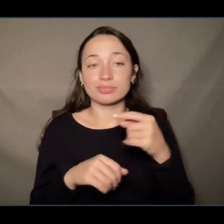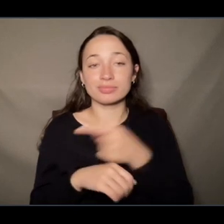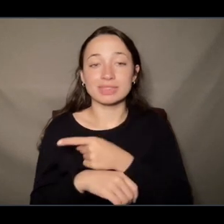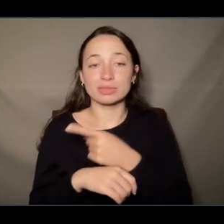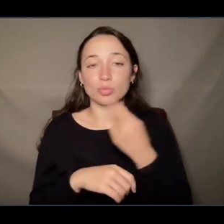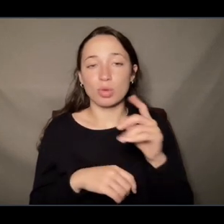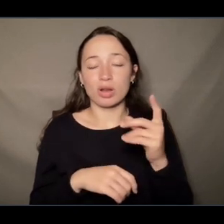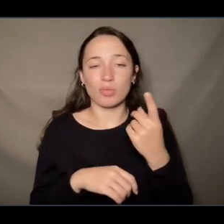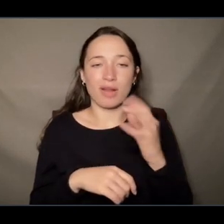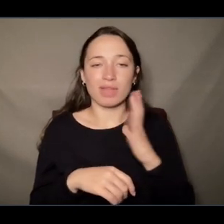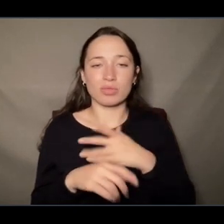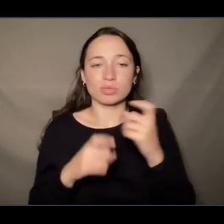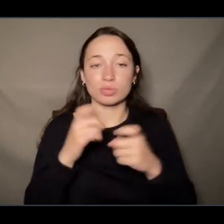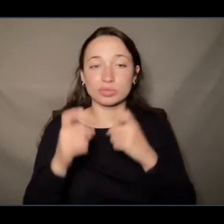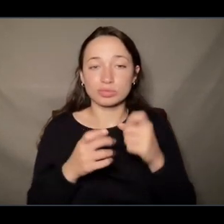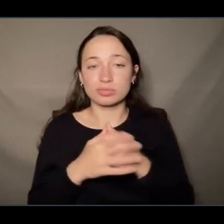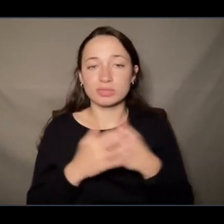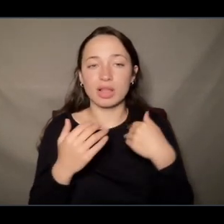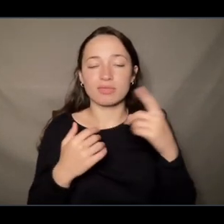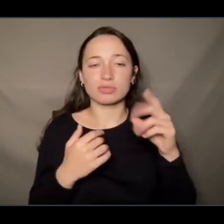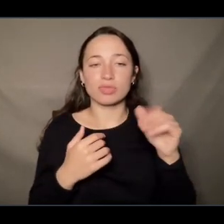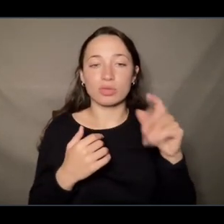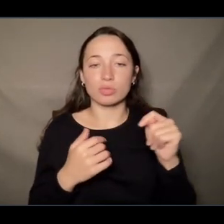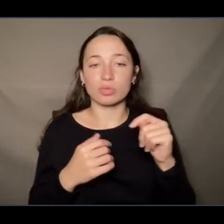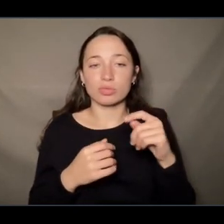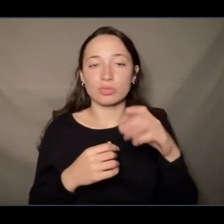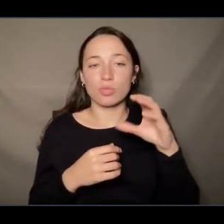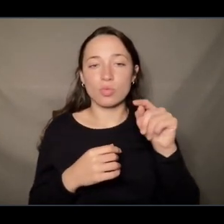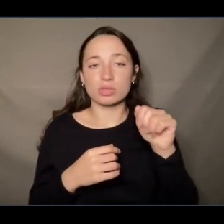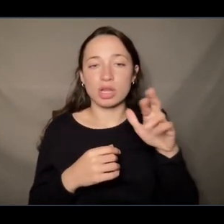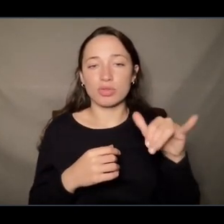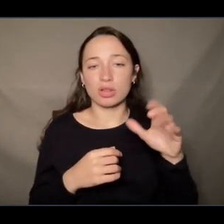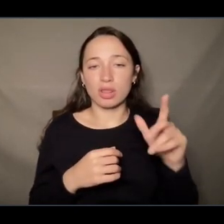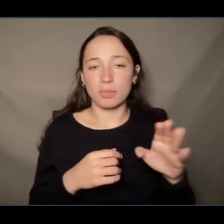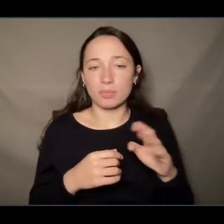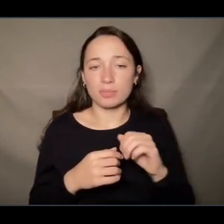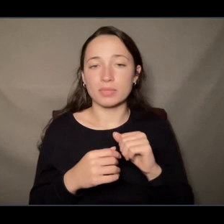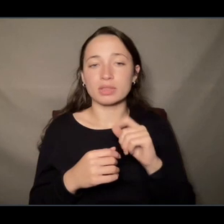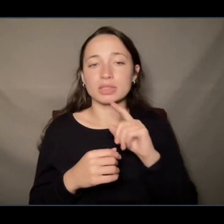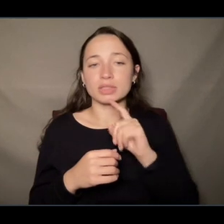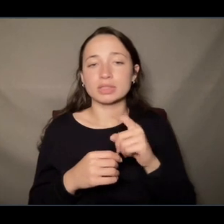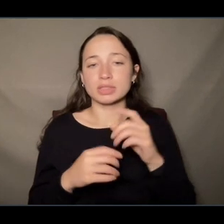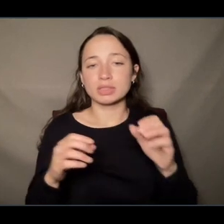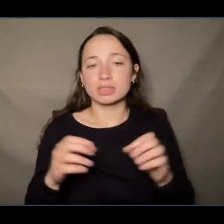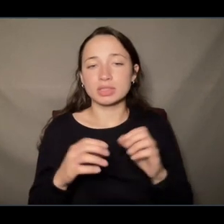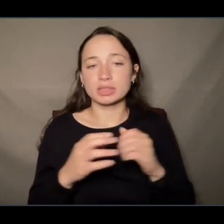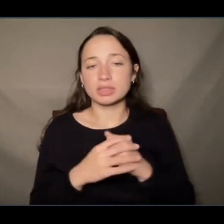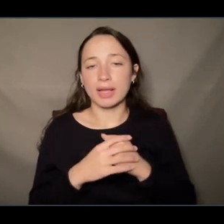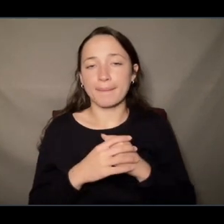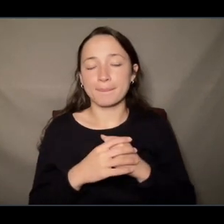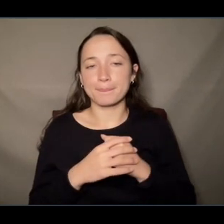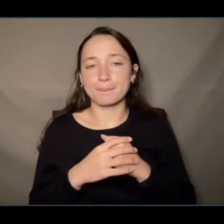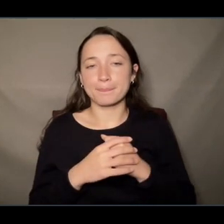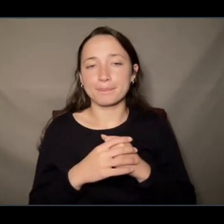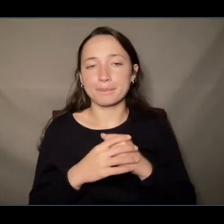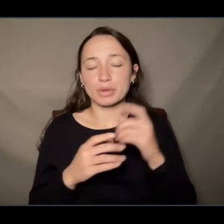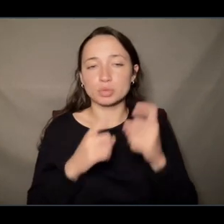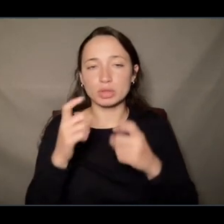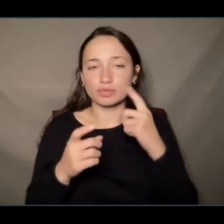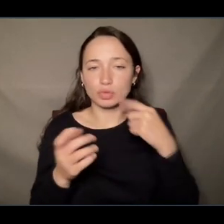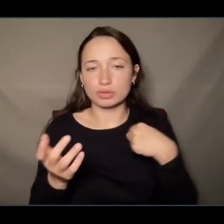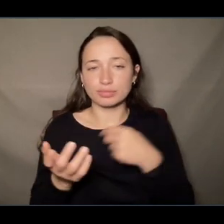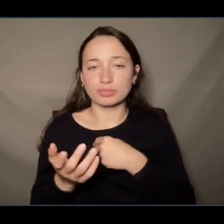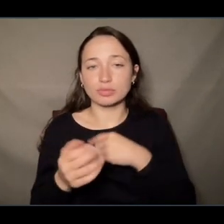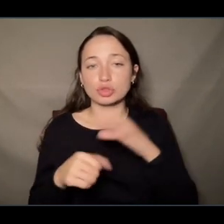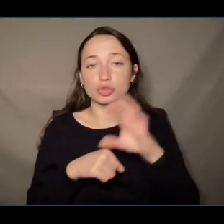is one of our donations. We have, the Dracut Rotary Club does donations